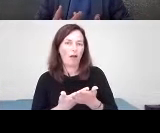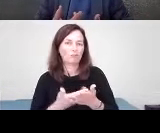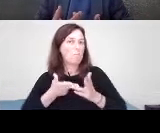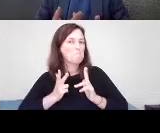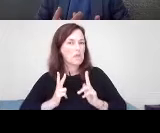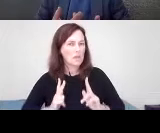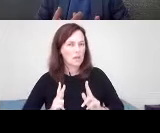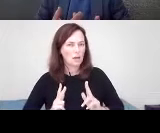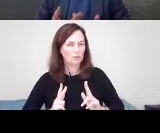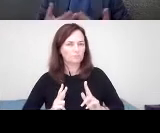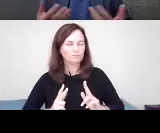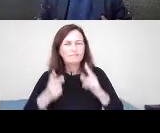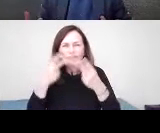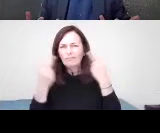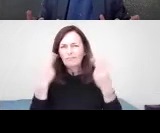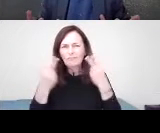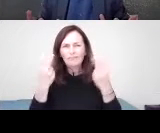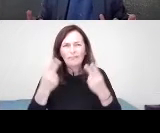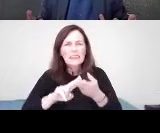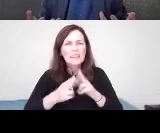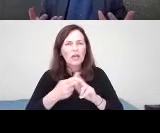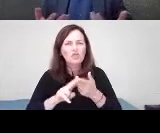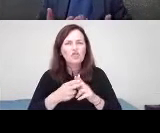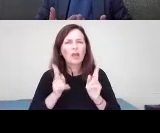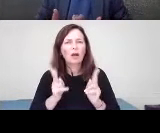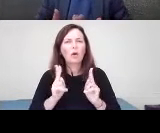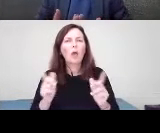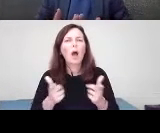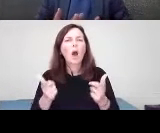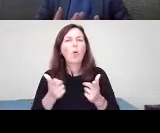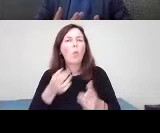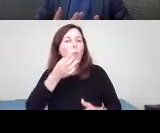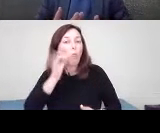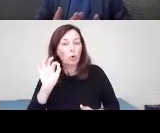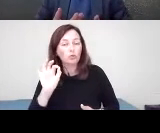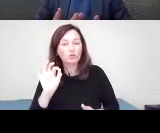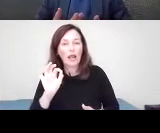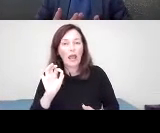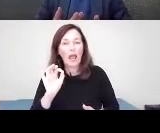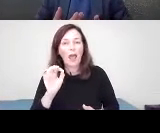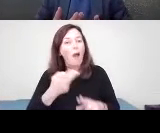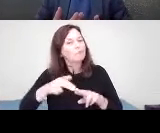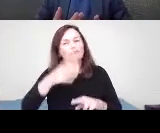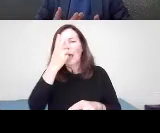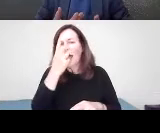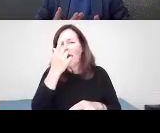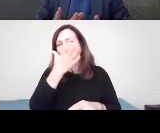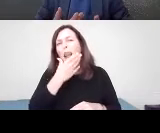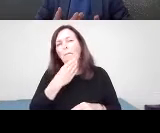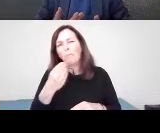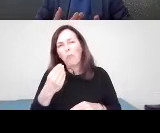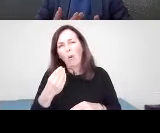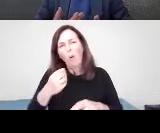could behave better, not kill each other, building the peace, and where the education is really in the